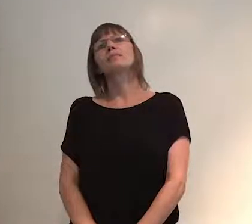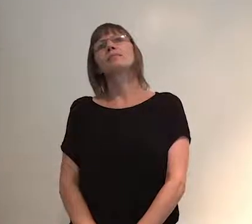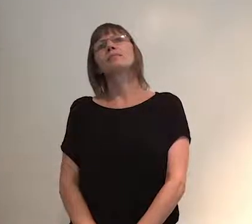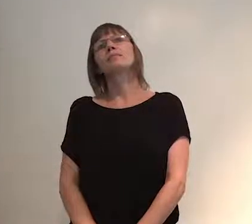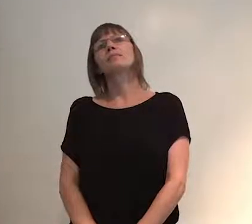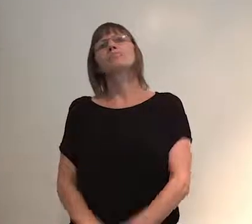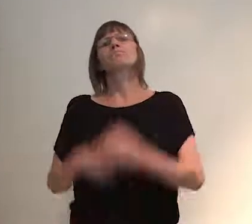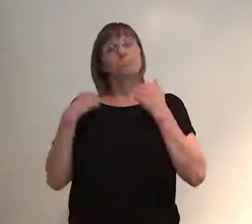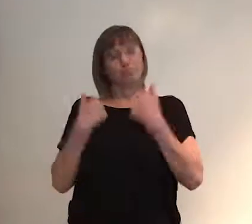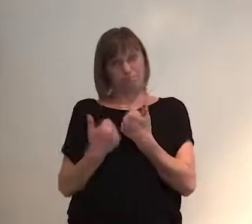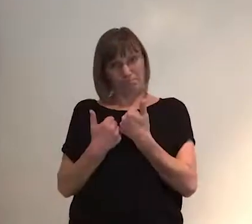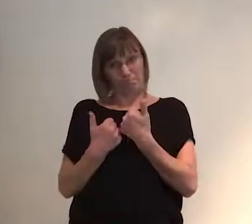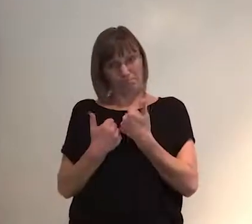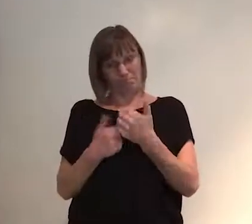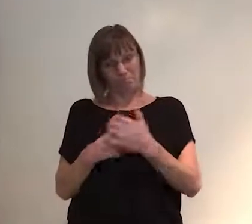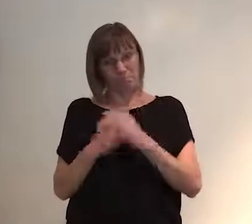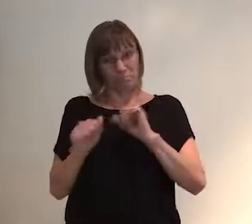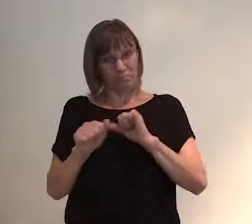Okay.